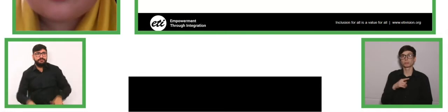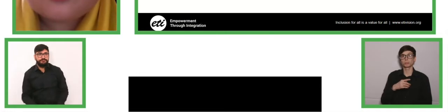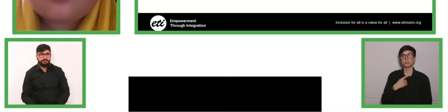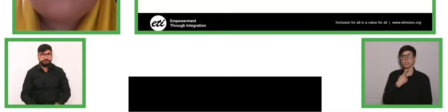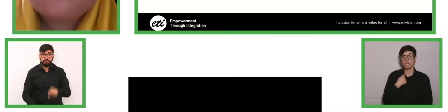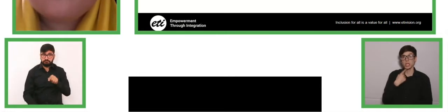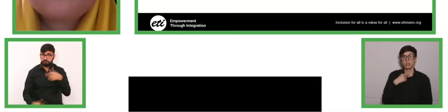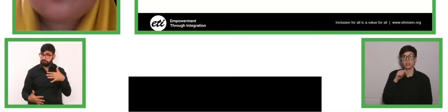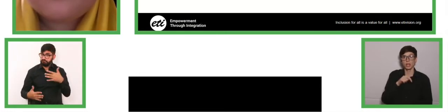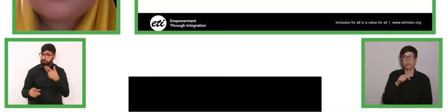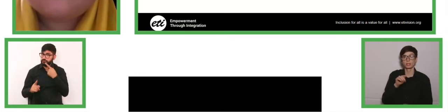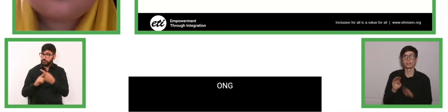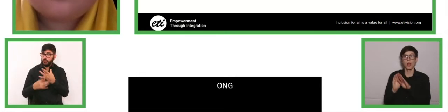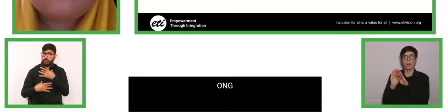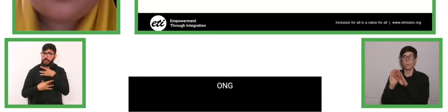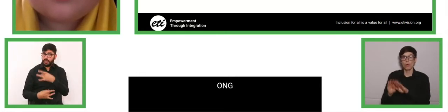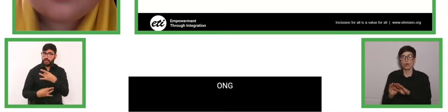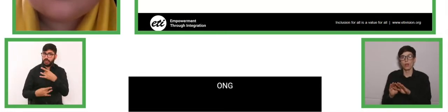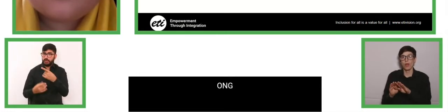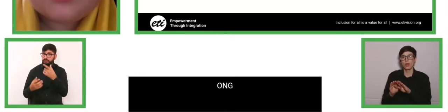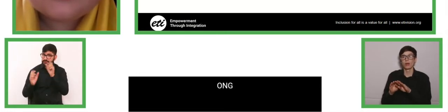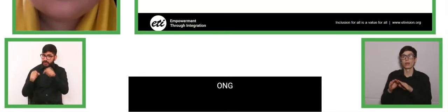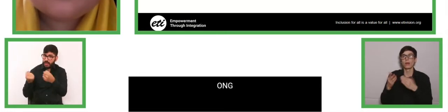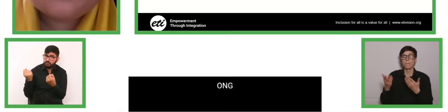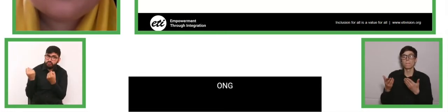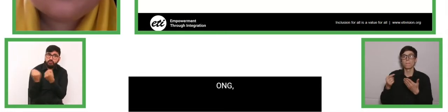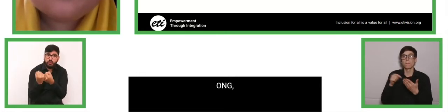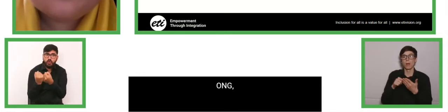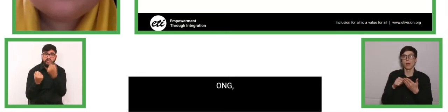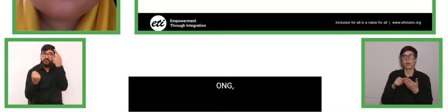dissemination of our program in their communities. Next.